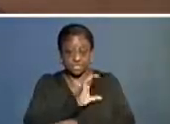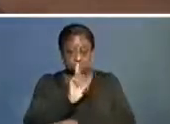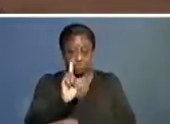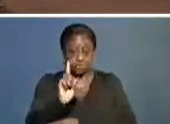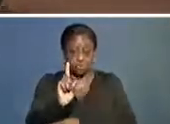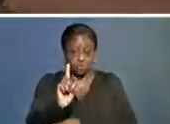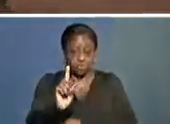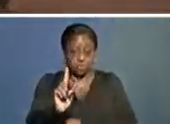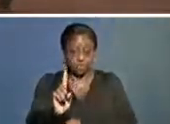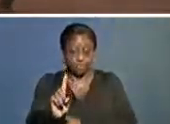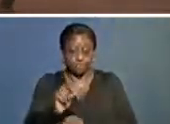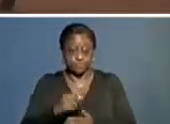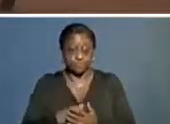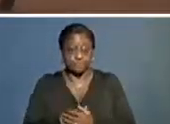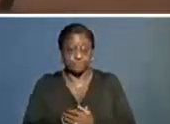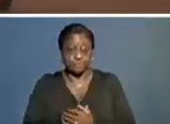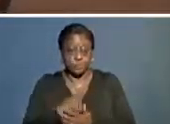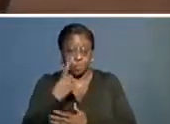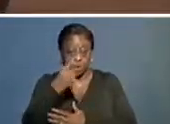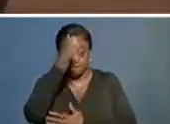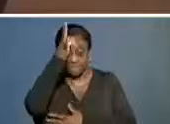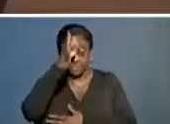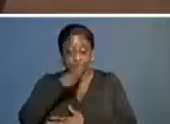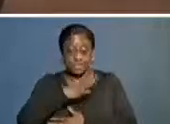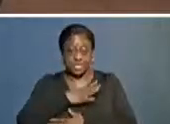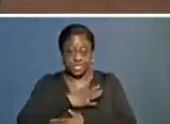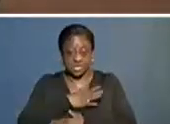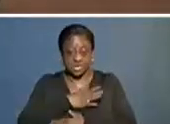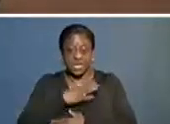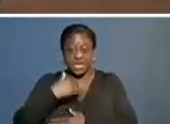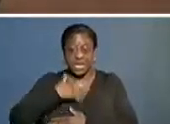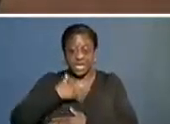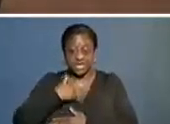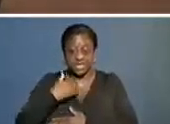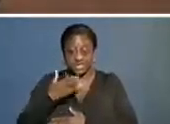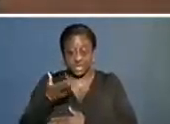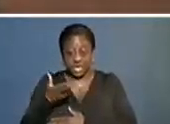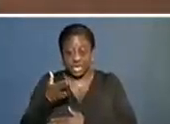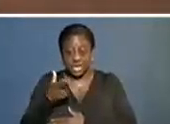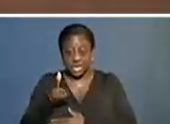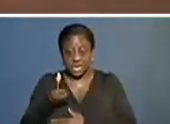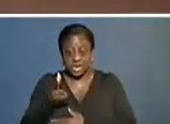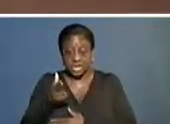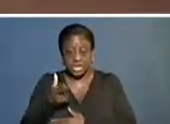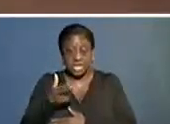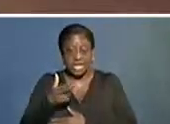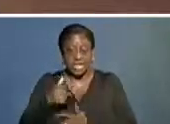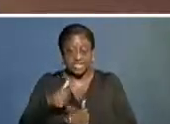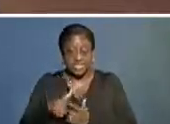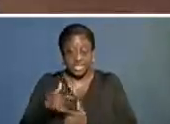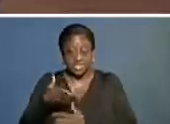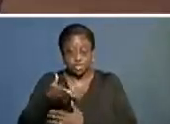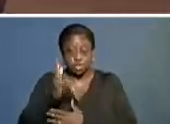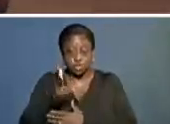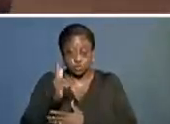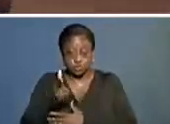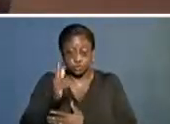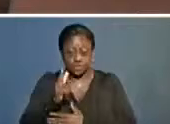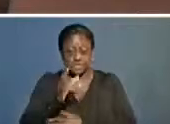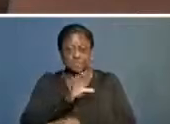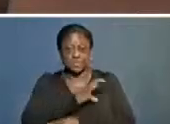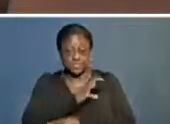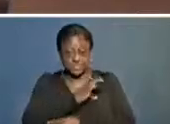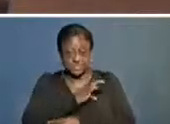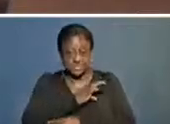the property, one of the males produced a handgun and engaged officers and